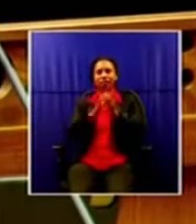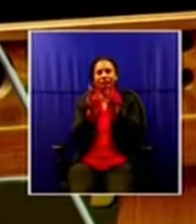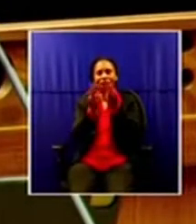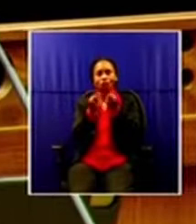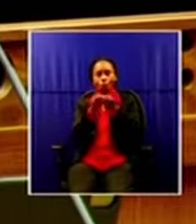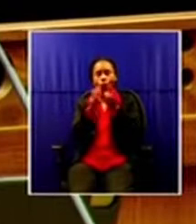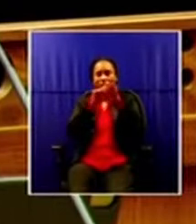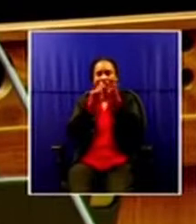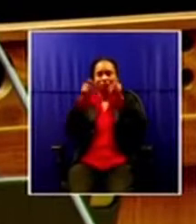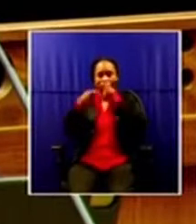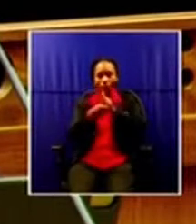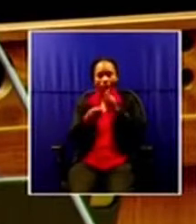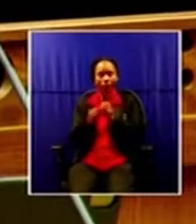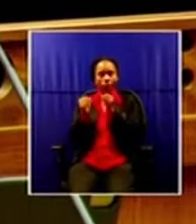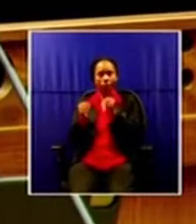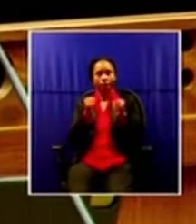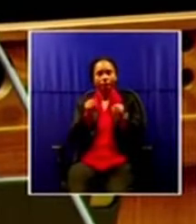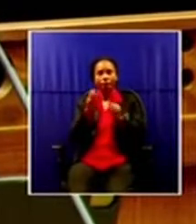sustainable economy.